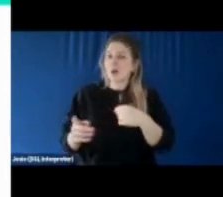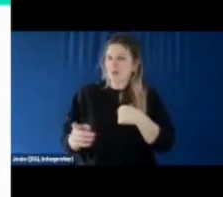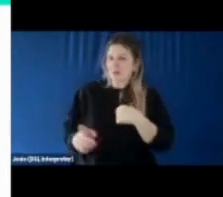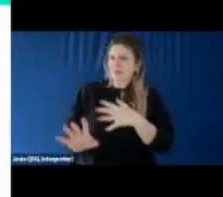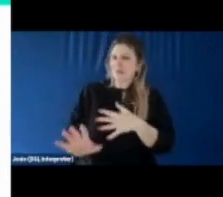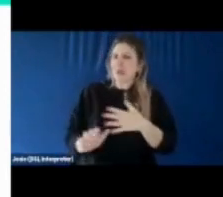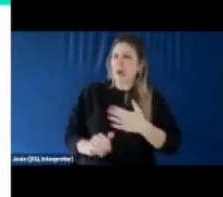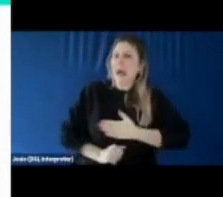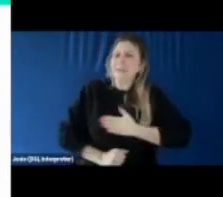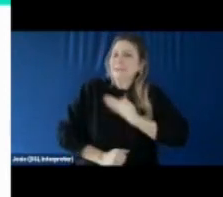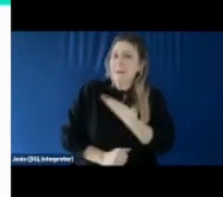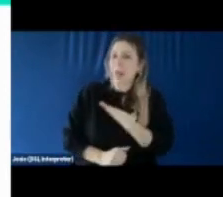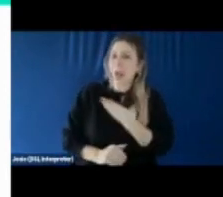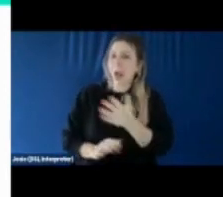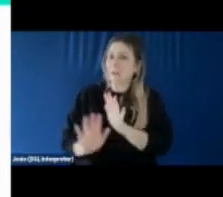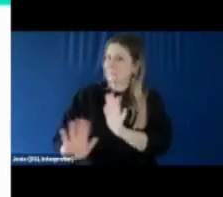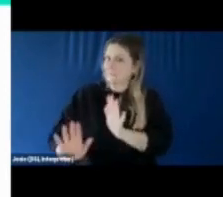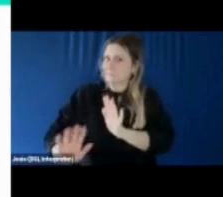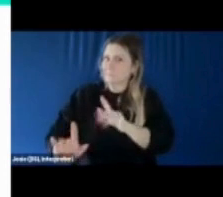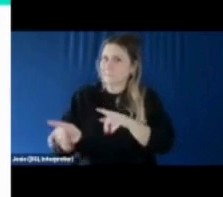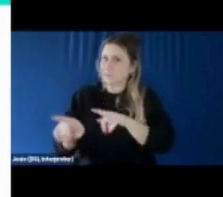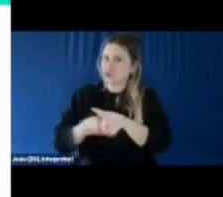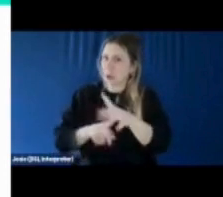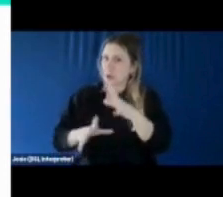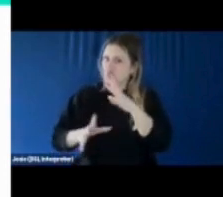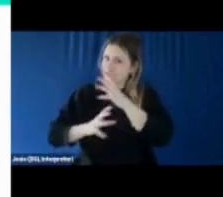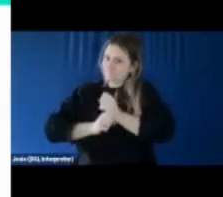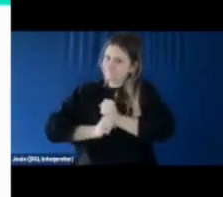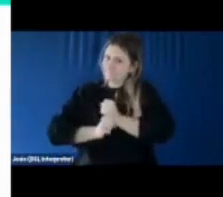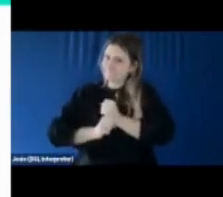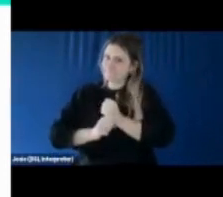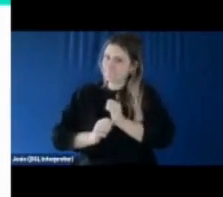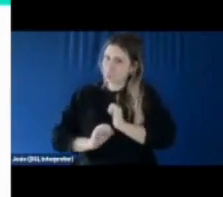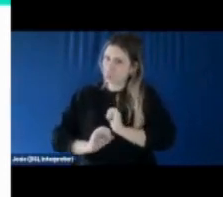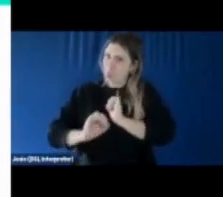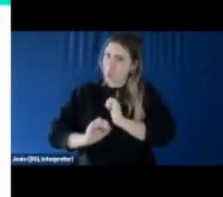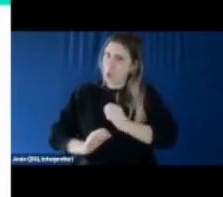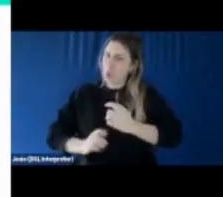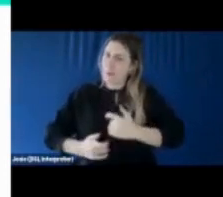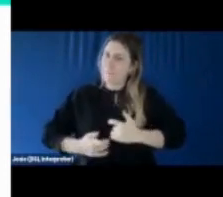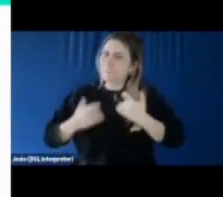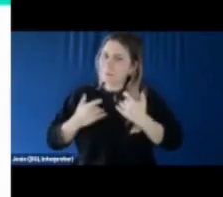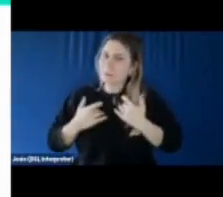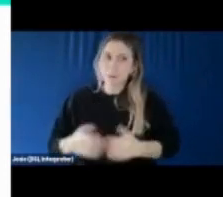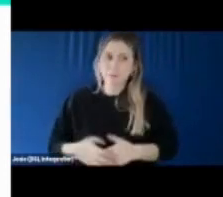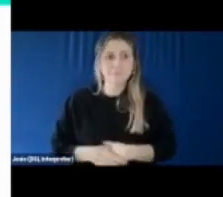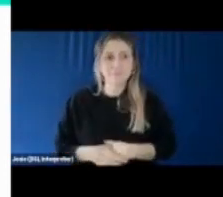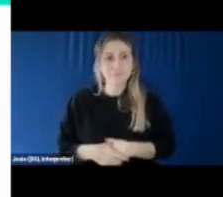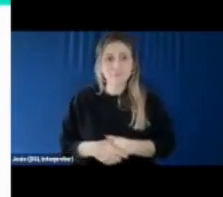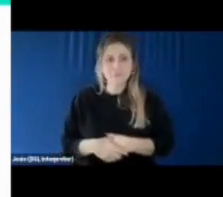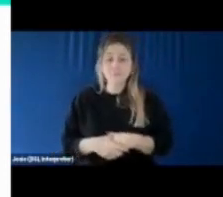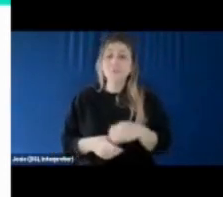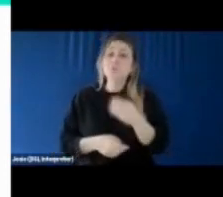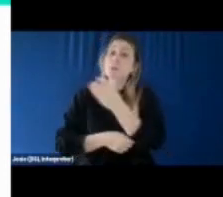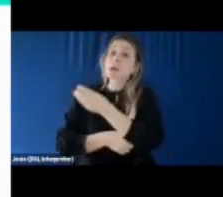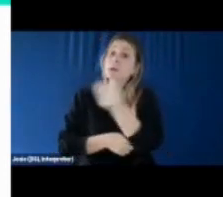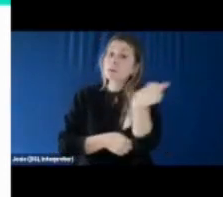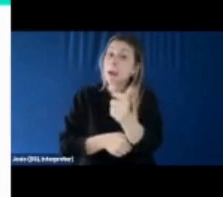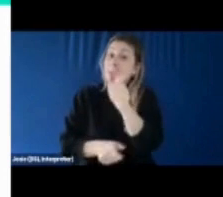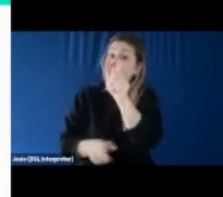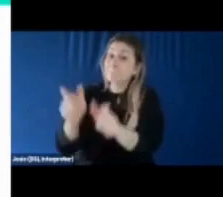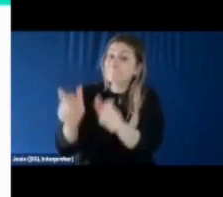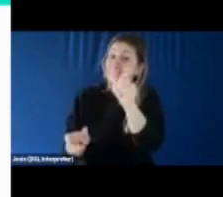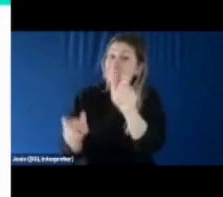I also think the social context is important. Some audiences may be more or less comfortable expressing themselves about arts and